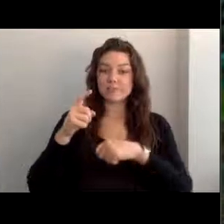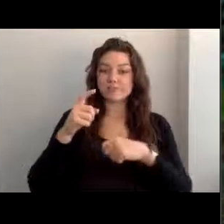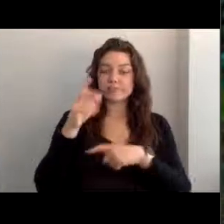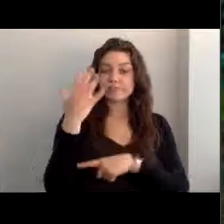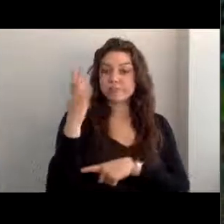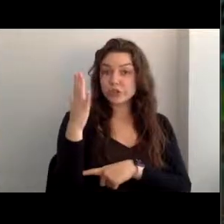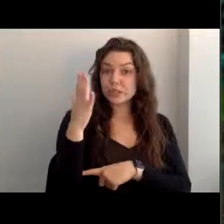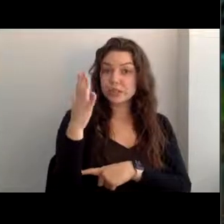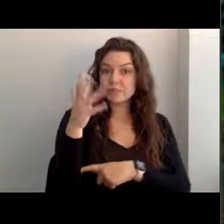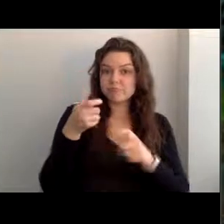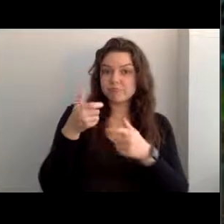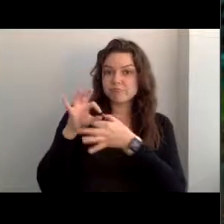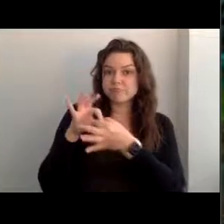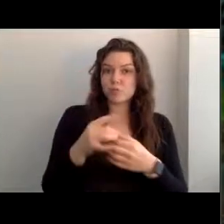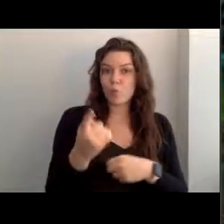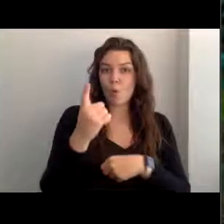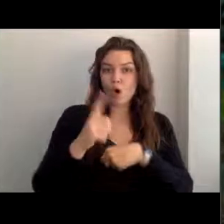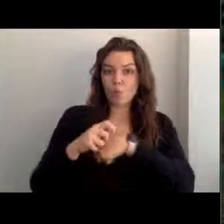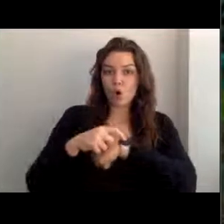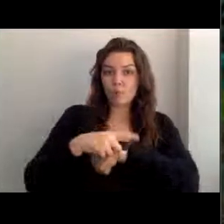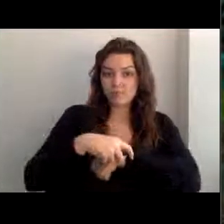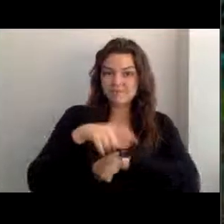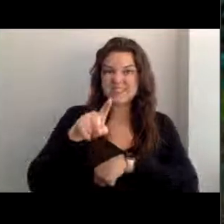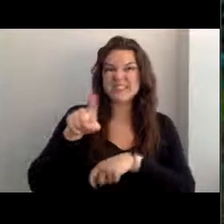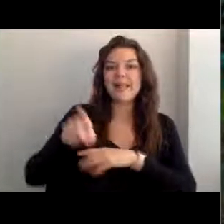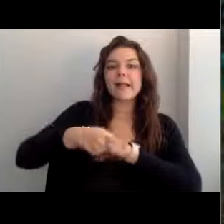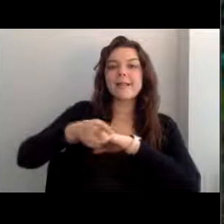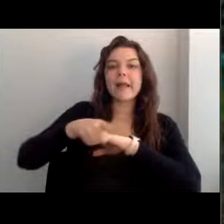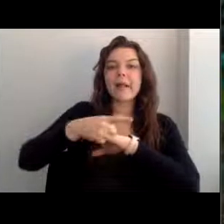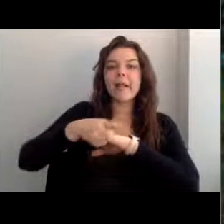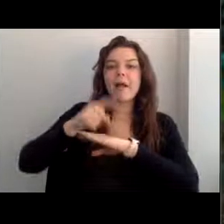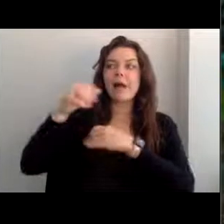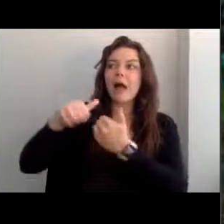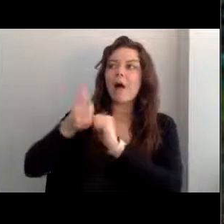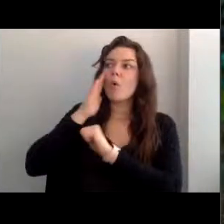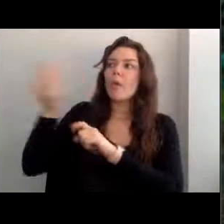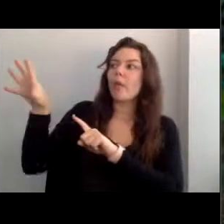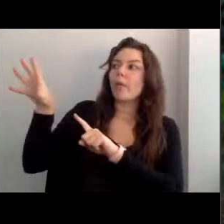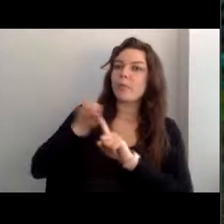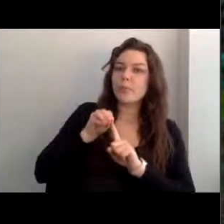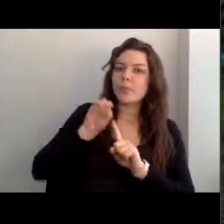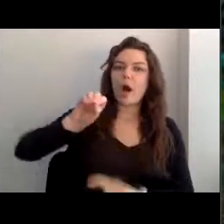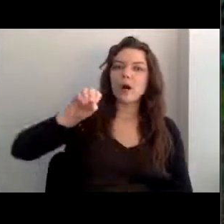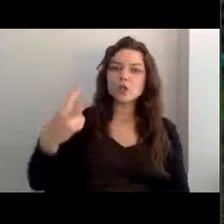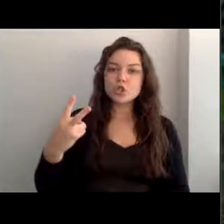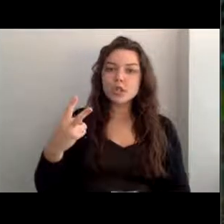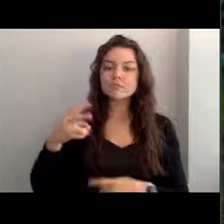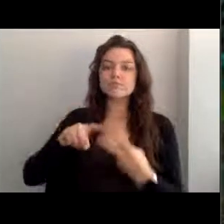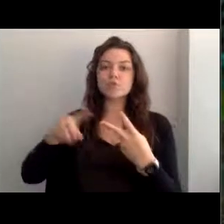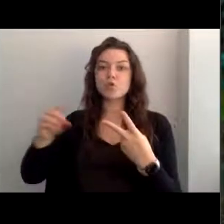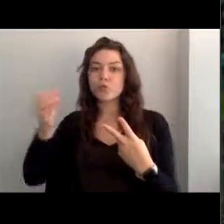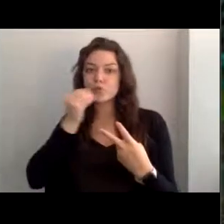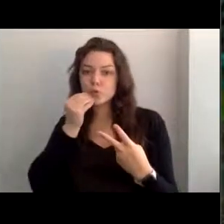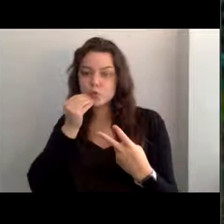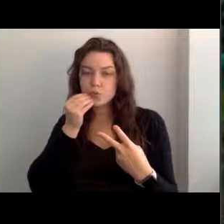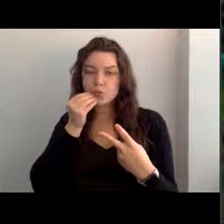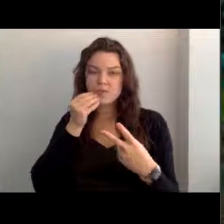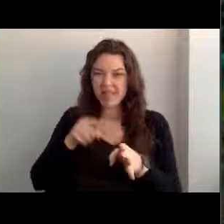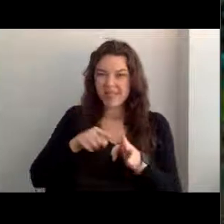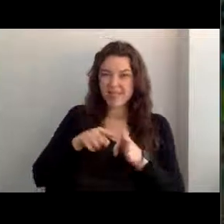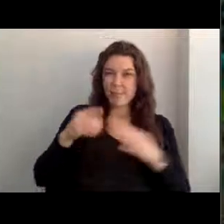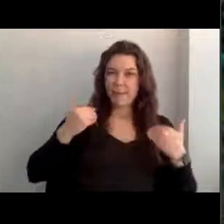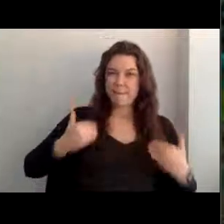its gills. This is how it extracts oxygen from the water, and it's how it catches food too. The body, the main body, is inside of a long,